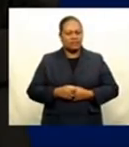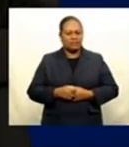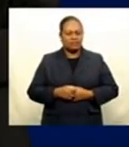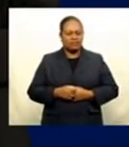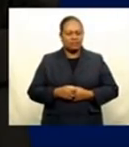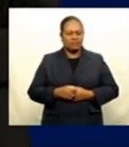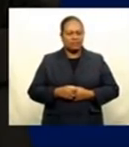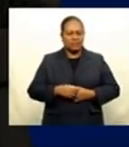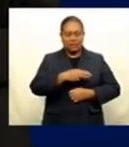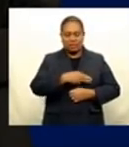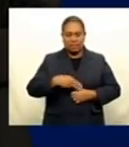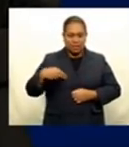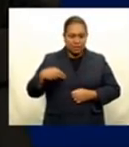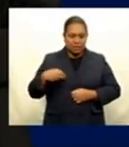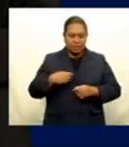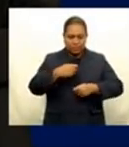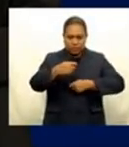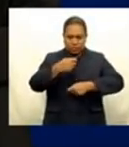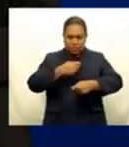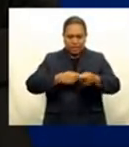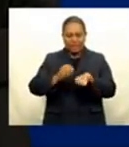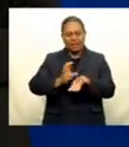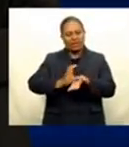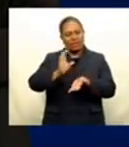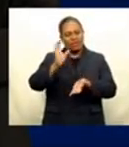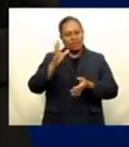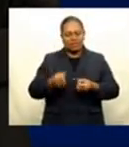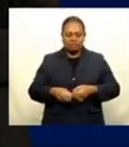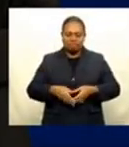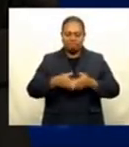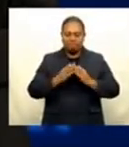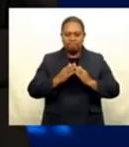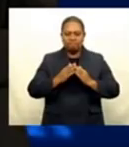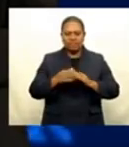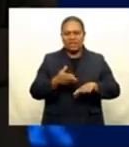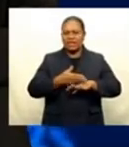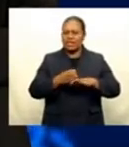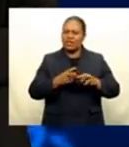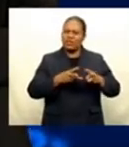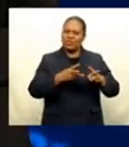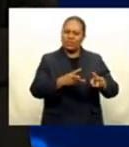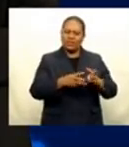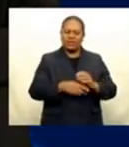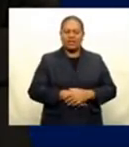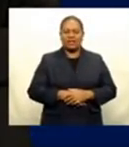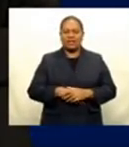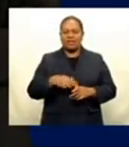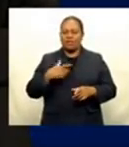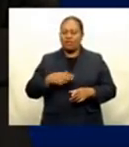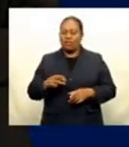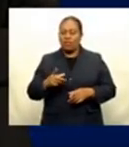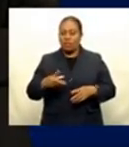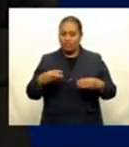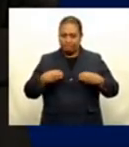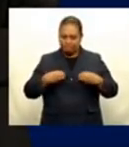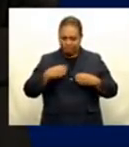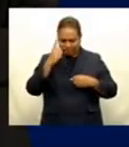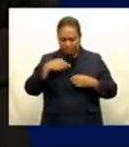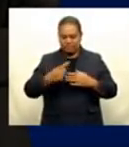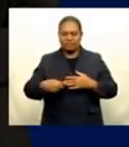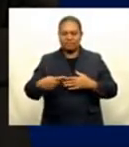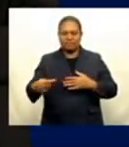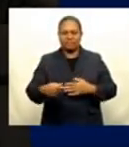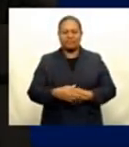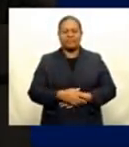now that the Ministry of Trade and Commerce has introduced non-negotiable measures in order for businesses to continue operating.